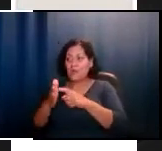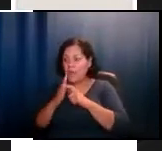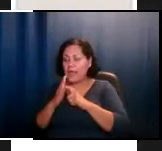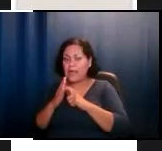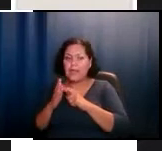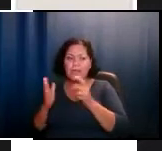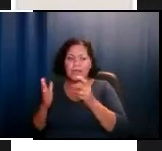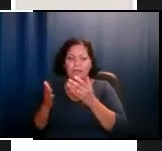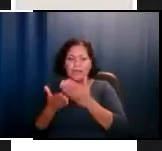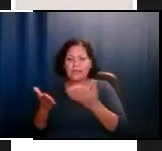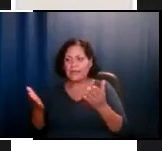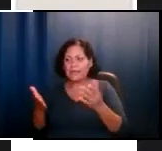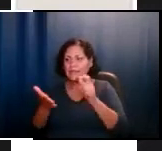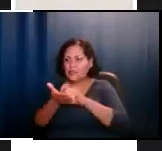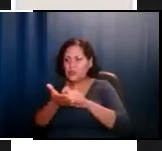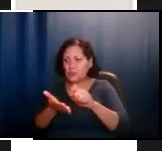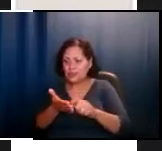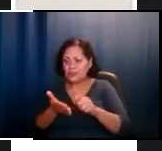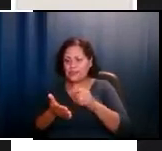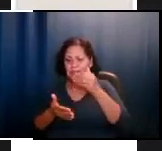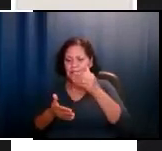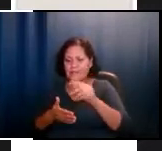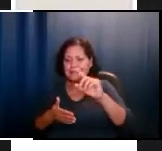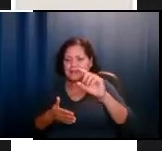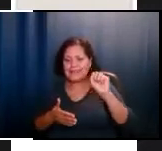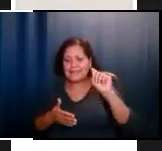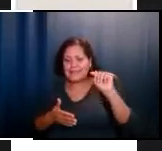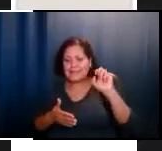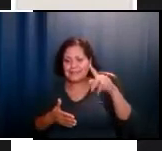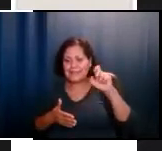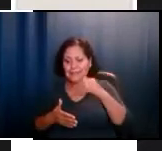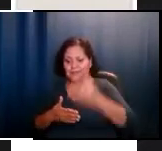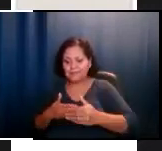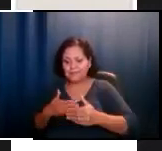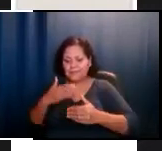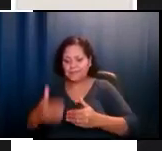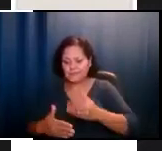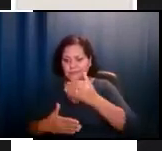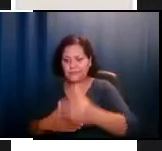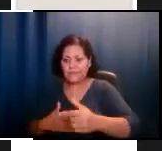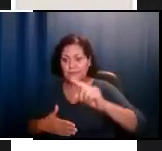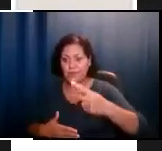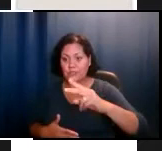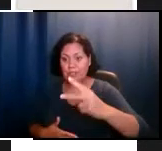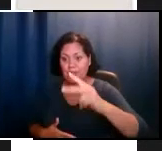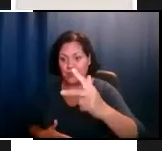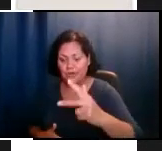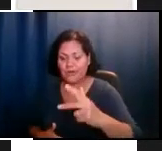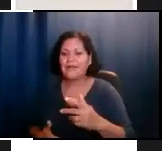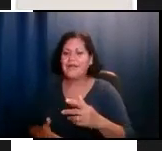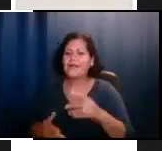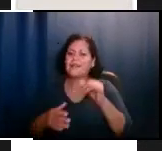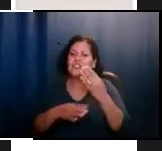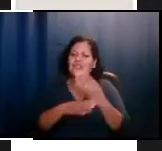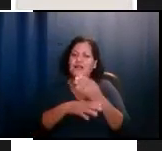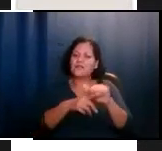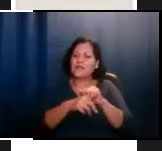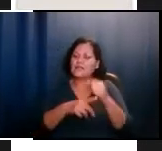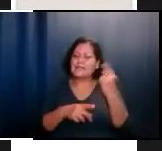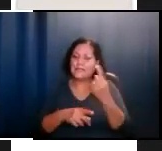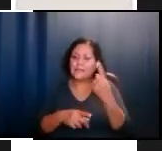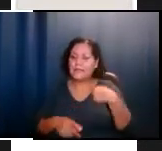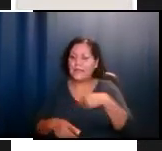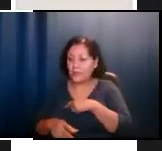just things written in steps. The job training as well is something that I think